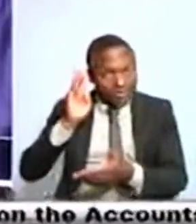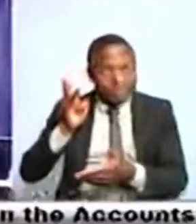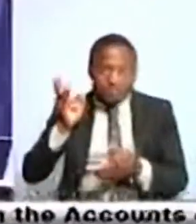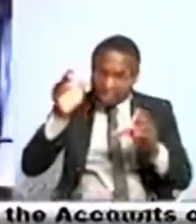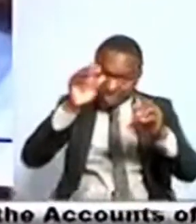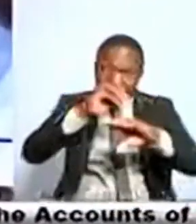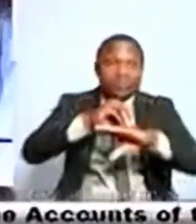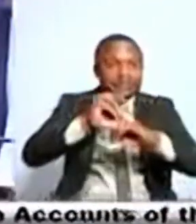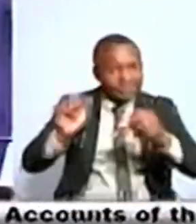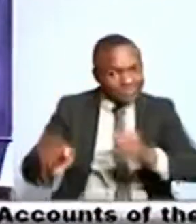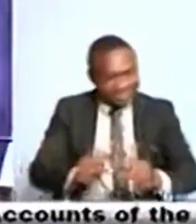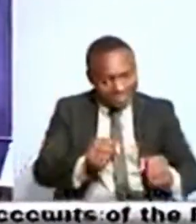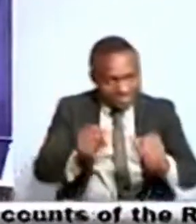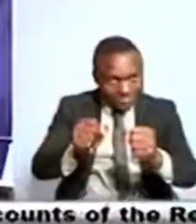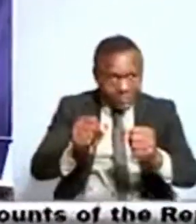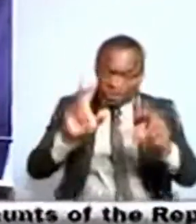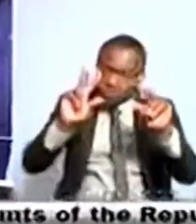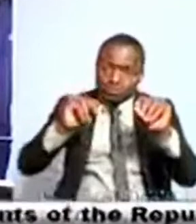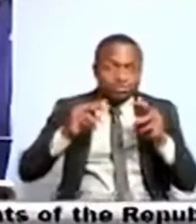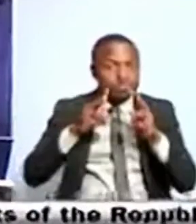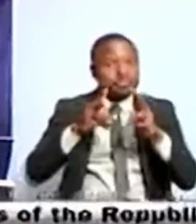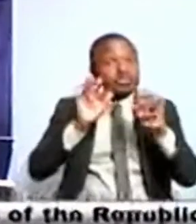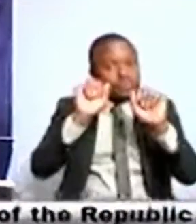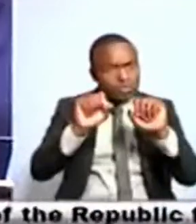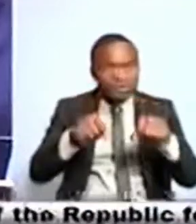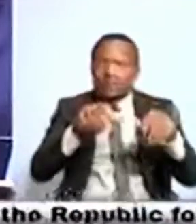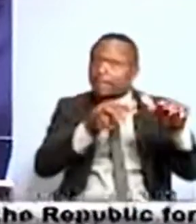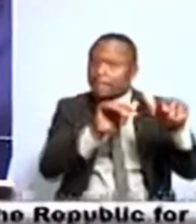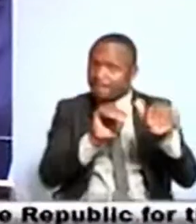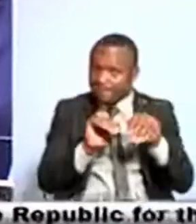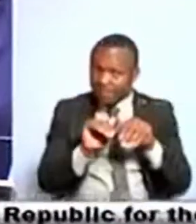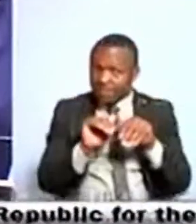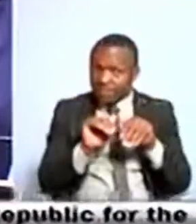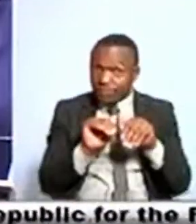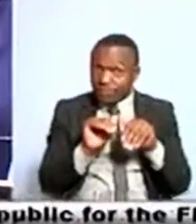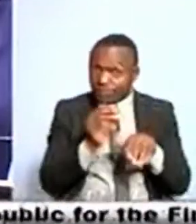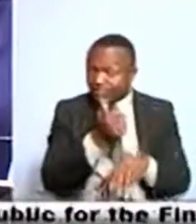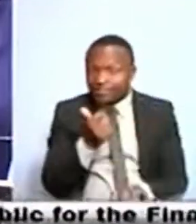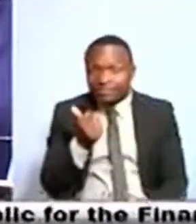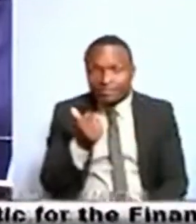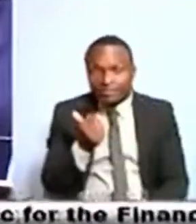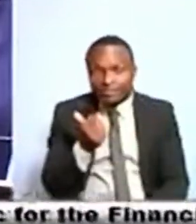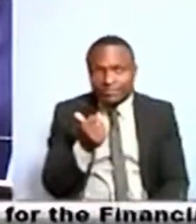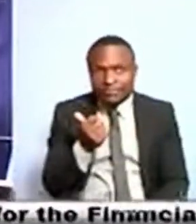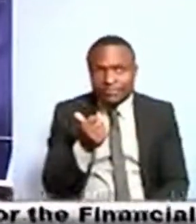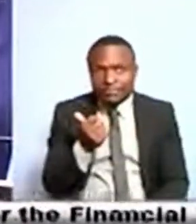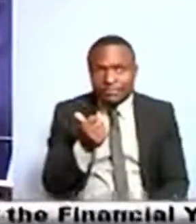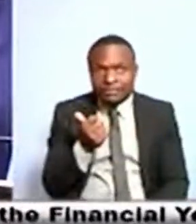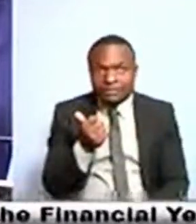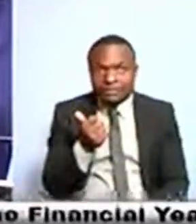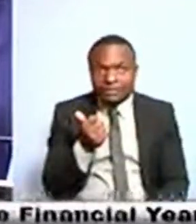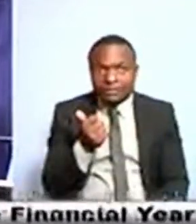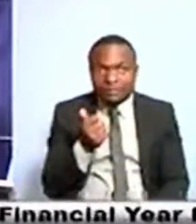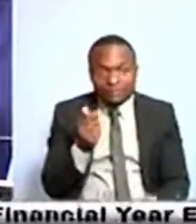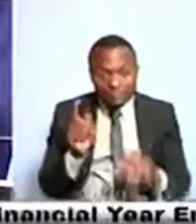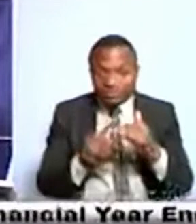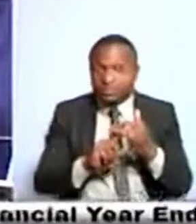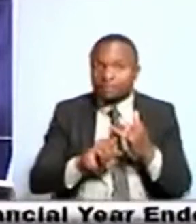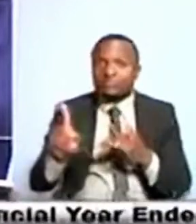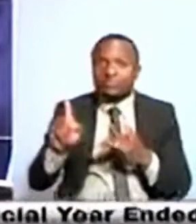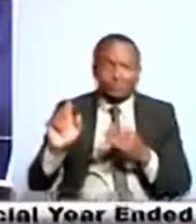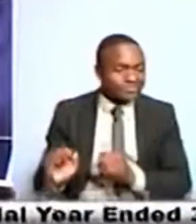system. So there's no way you can avoid any and escape the